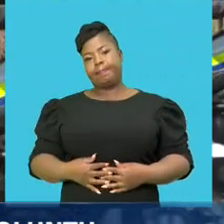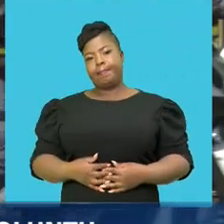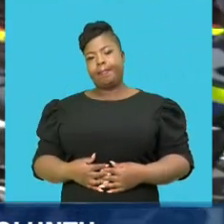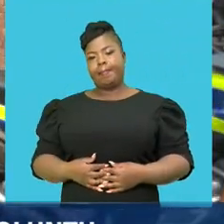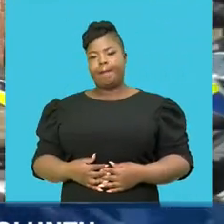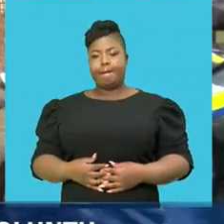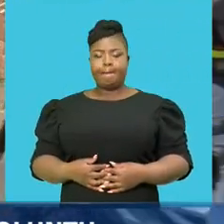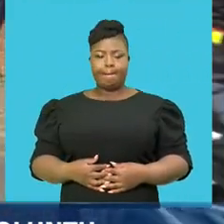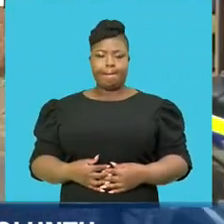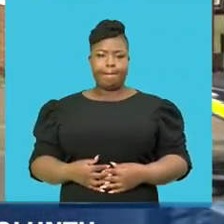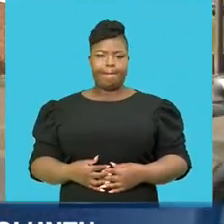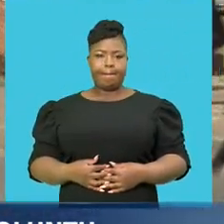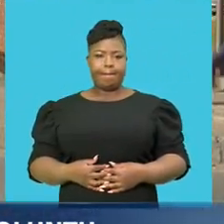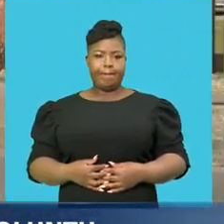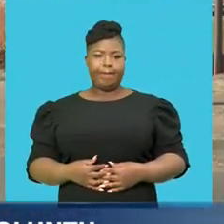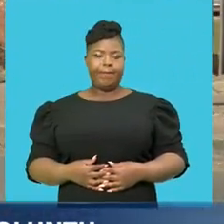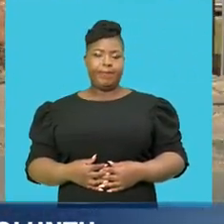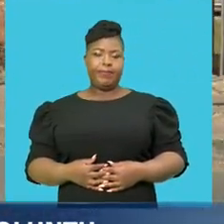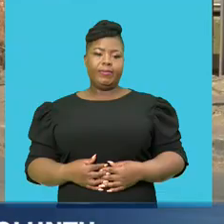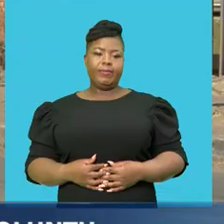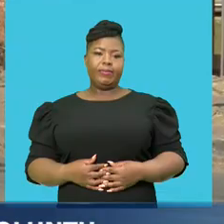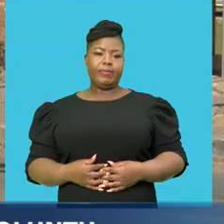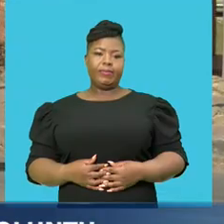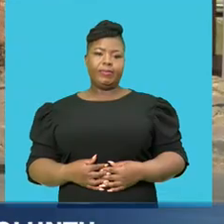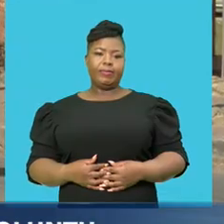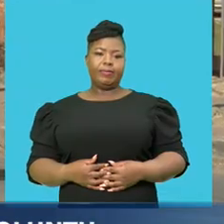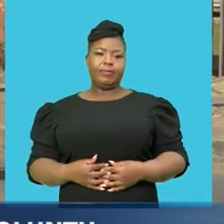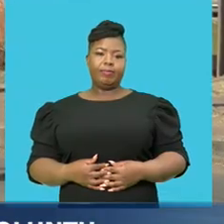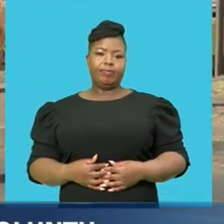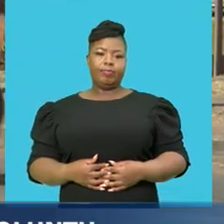Kwiindaba zeSoweto TV, ndingunomzabalazo Mduka ePimville.